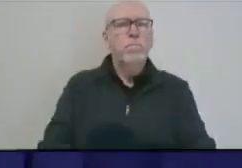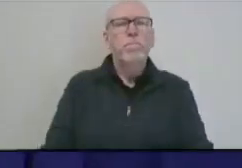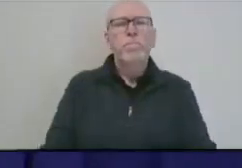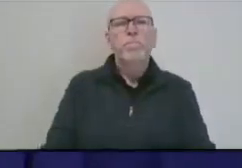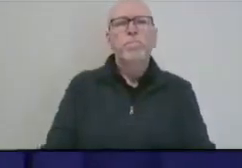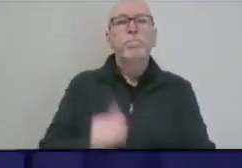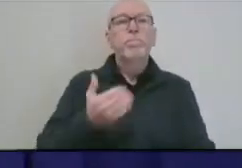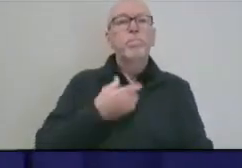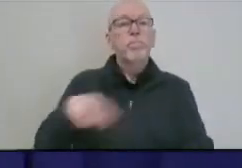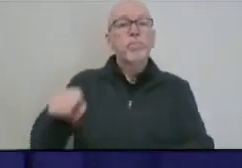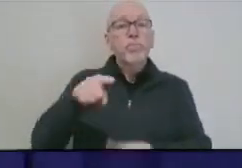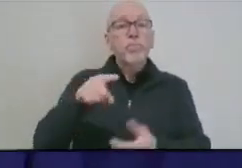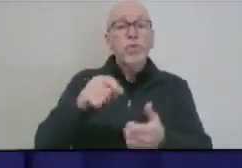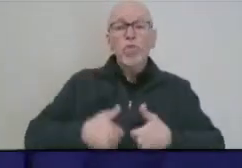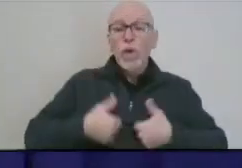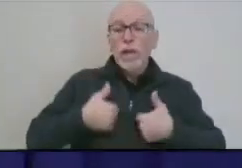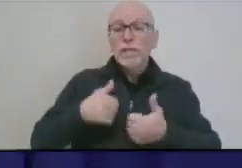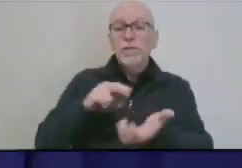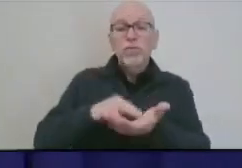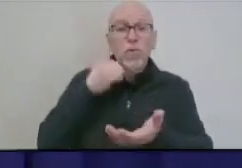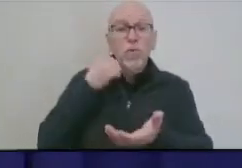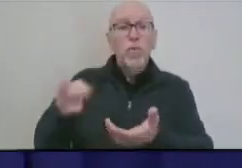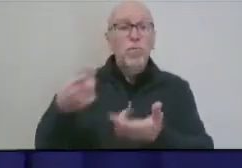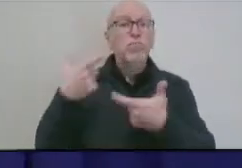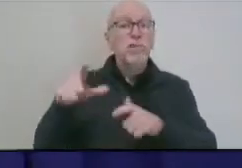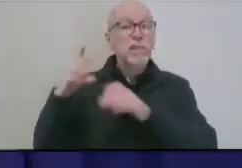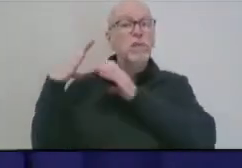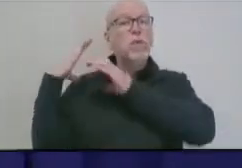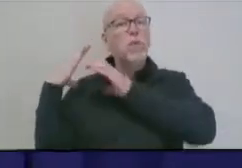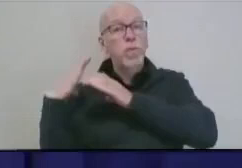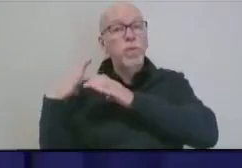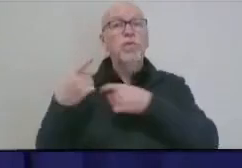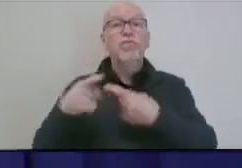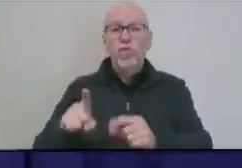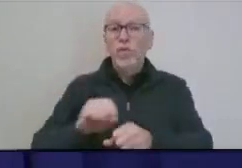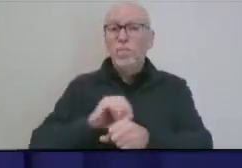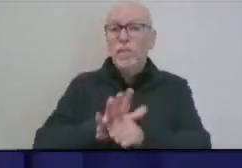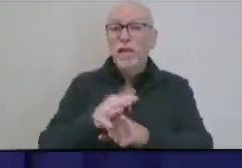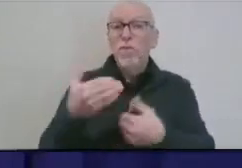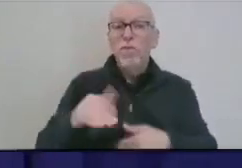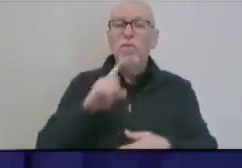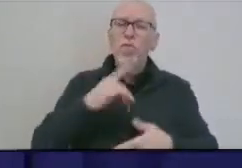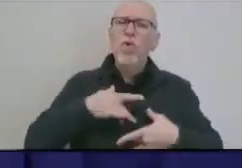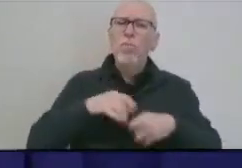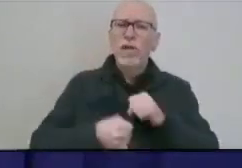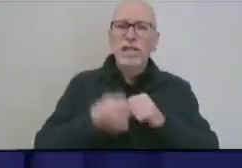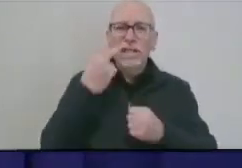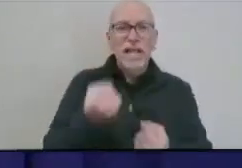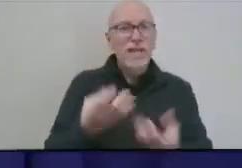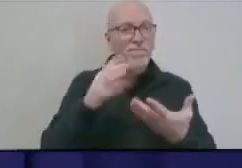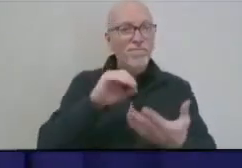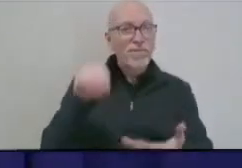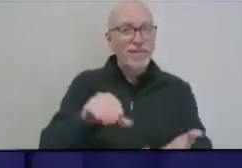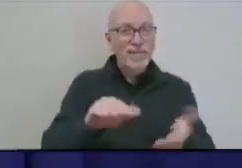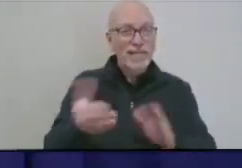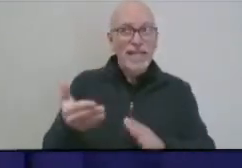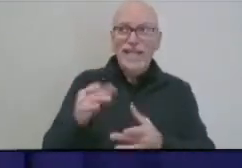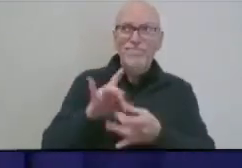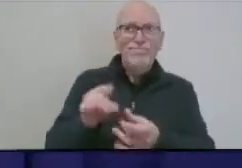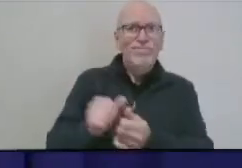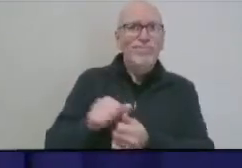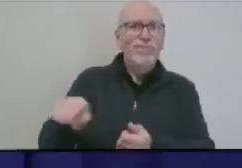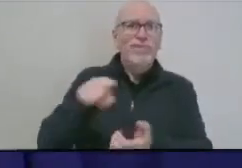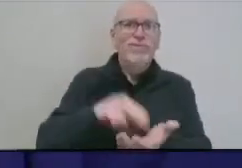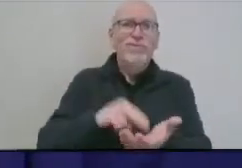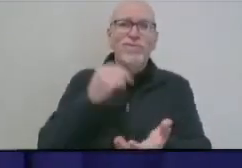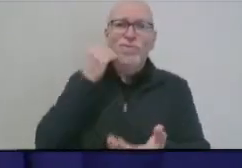care residents have borne the heaviest burden of this pandemic, and it's simply heartbreaking to see the percentage of our deaths that are attributable to these